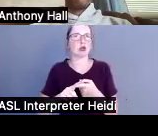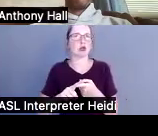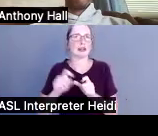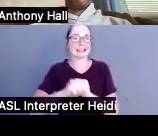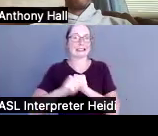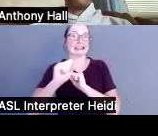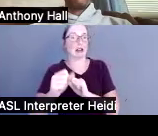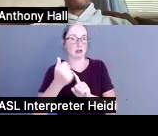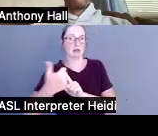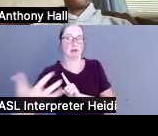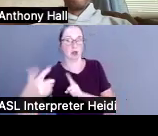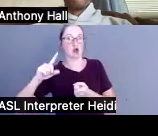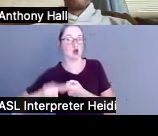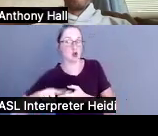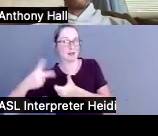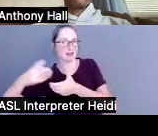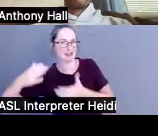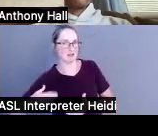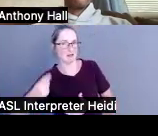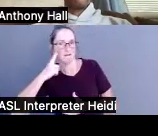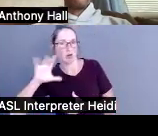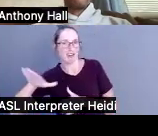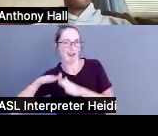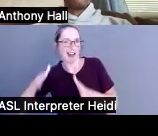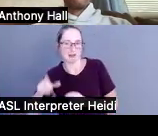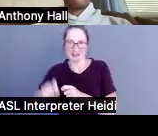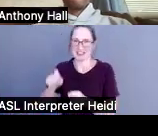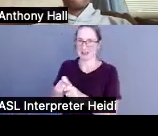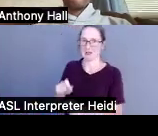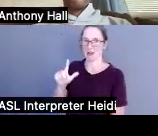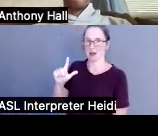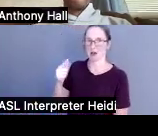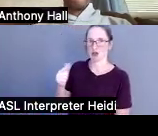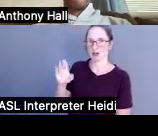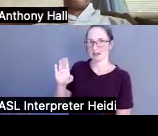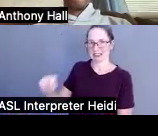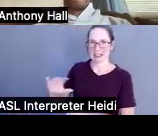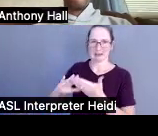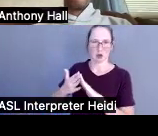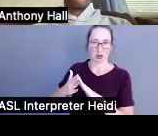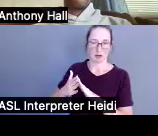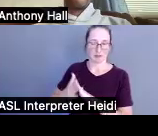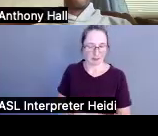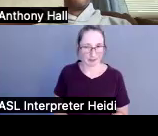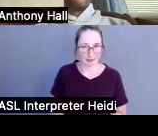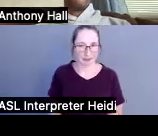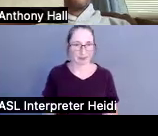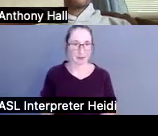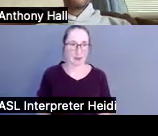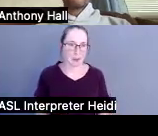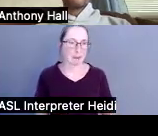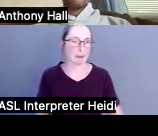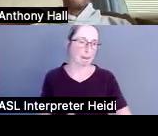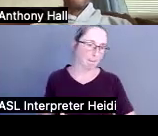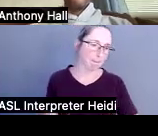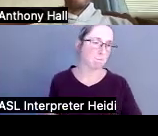and expand to the participants towards their housing, particularly in the LGBT community? As